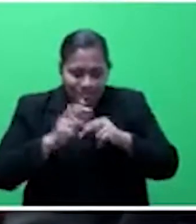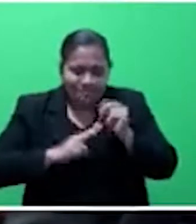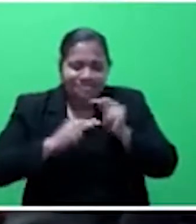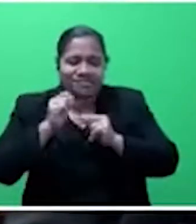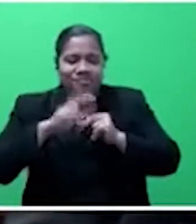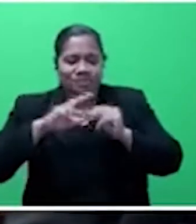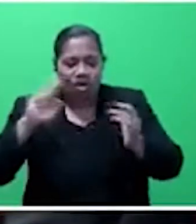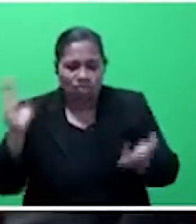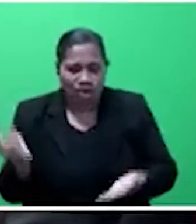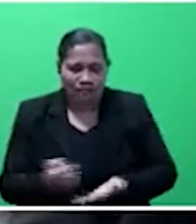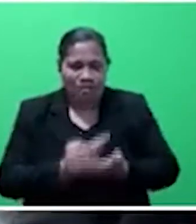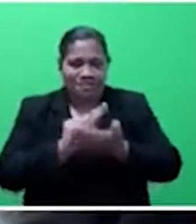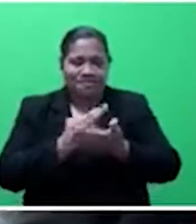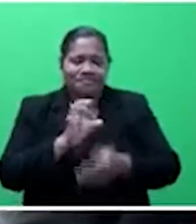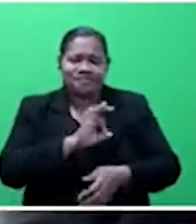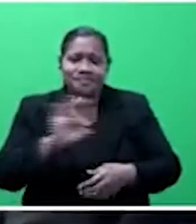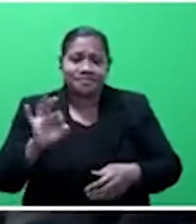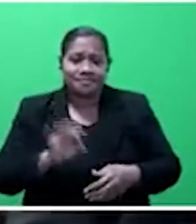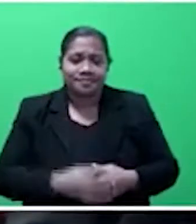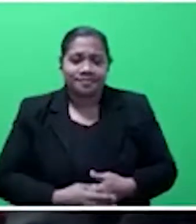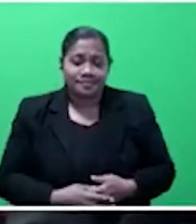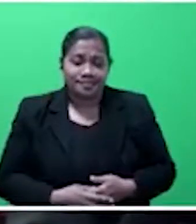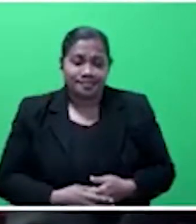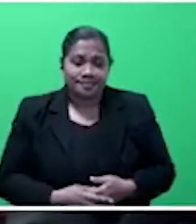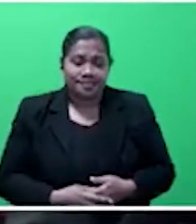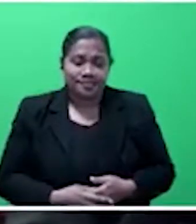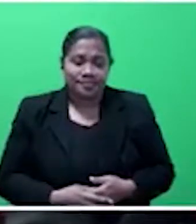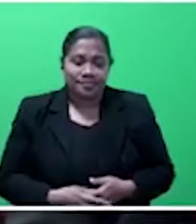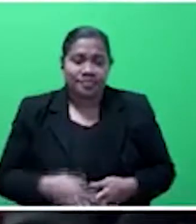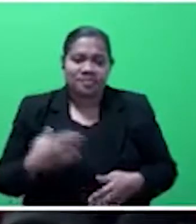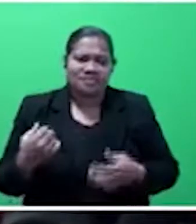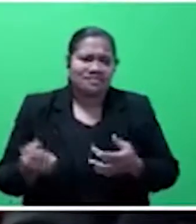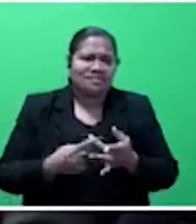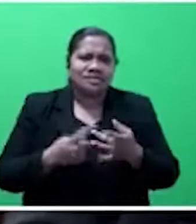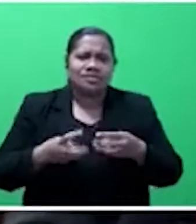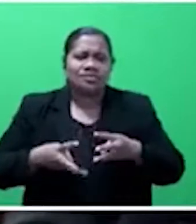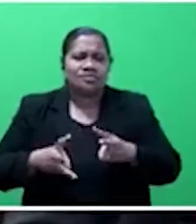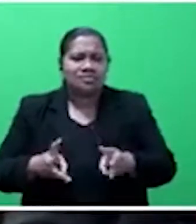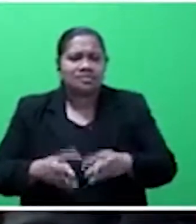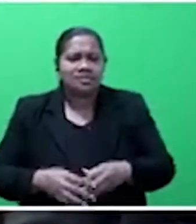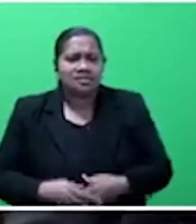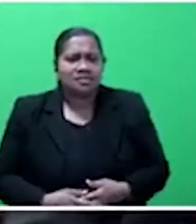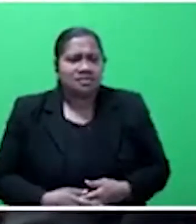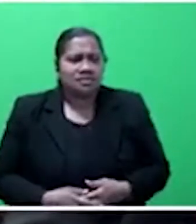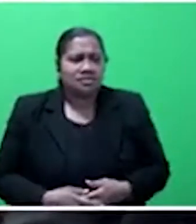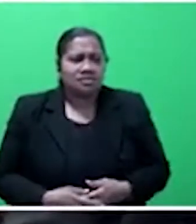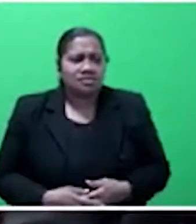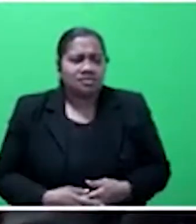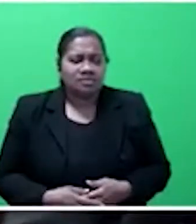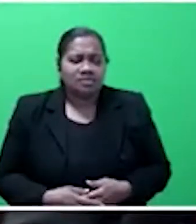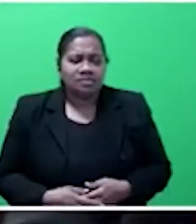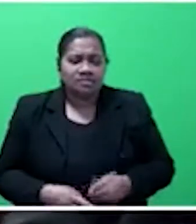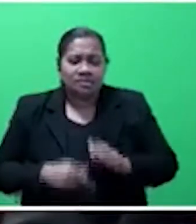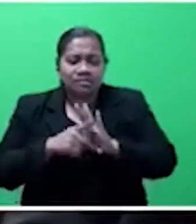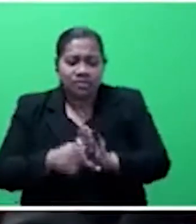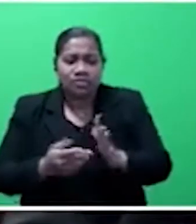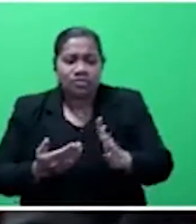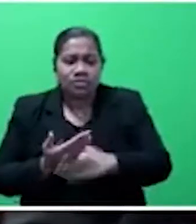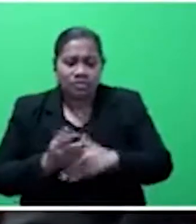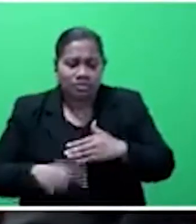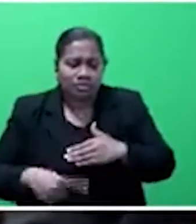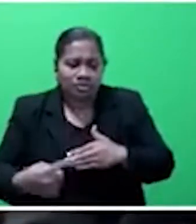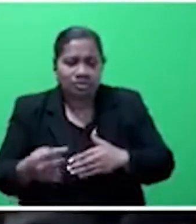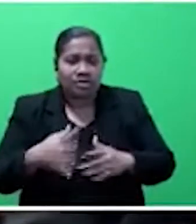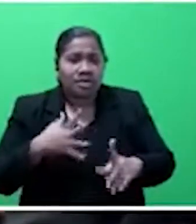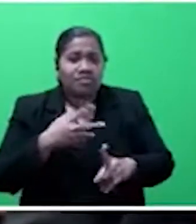have reactivate measures to external pressures through the continued impact of the COVID-19 pandemic and the